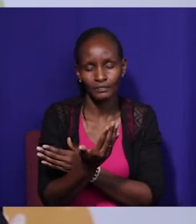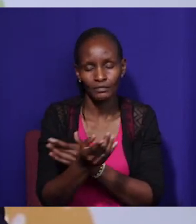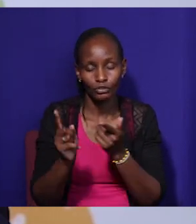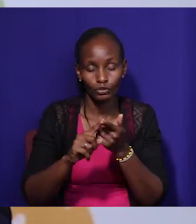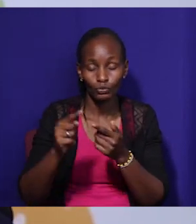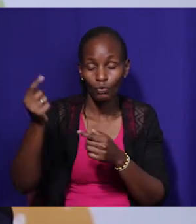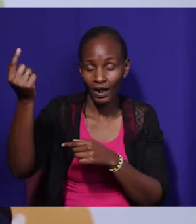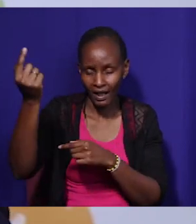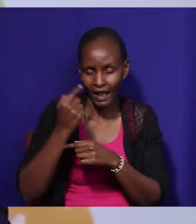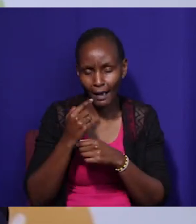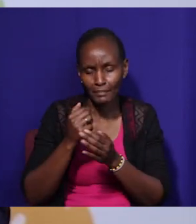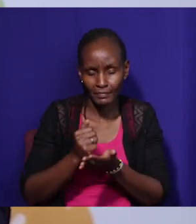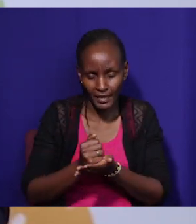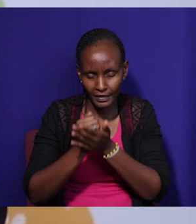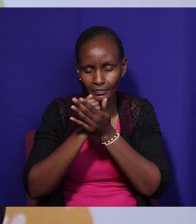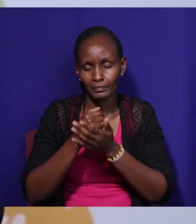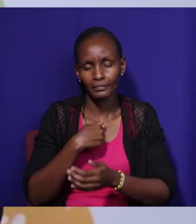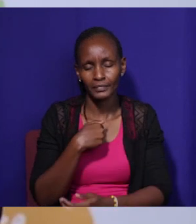to come in and help me.